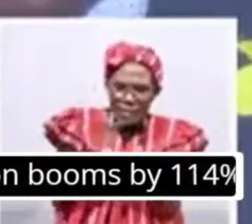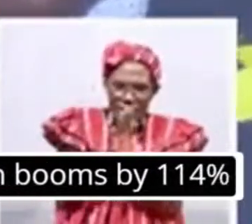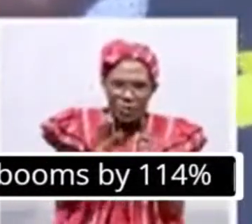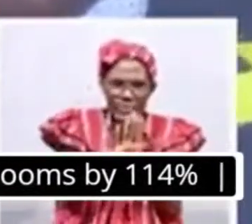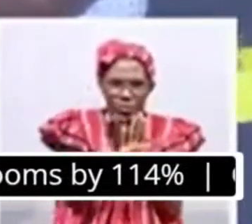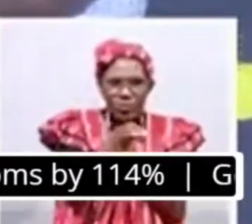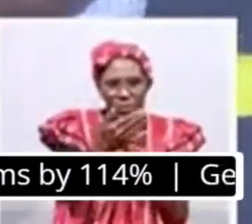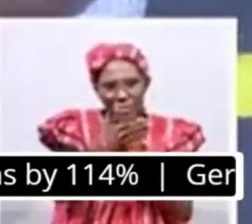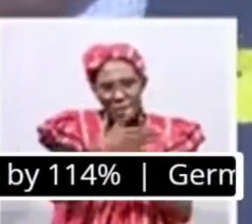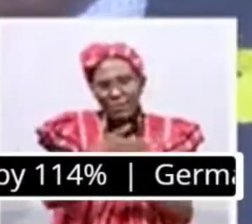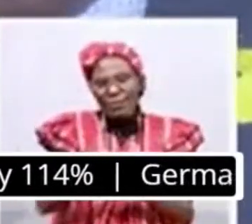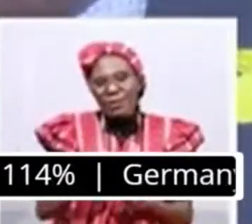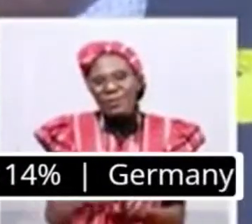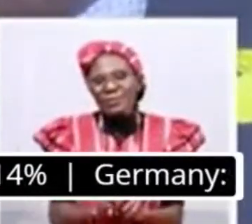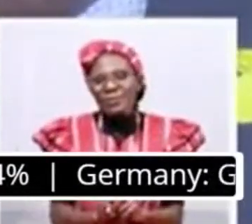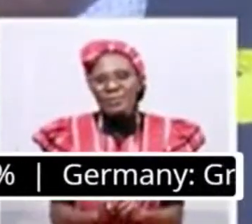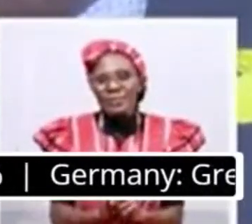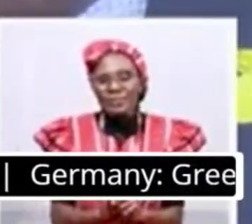countries.